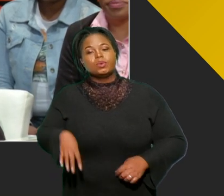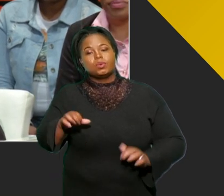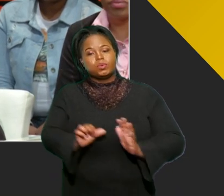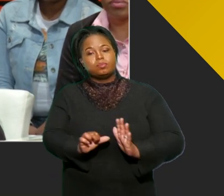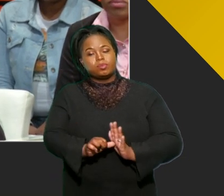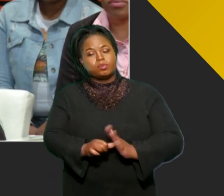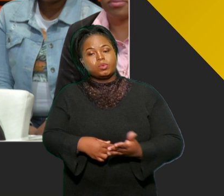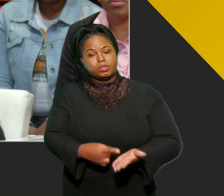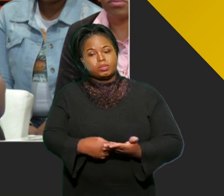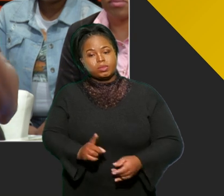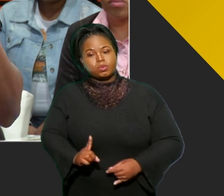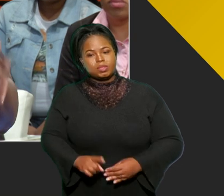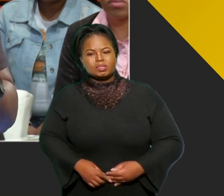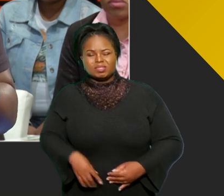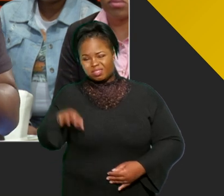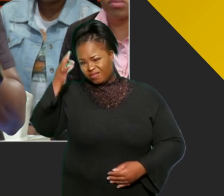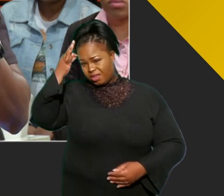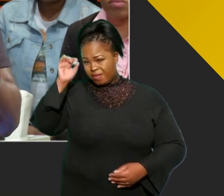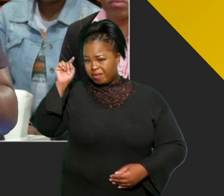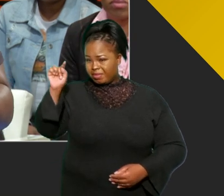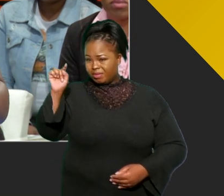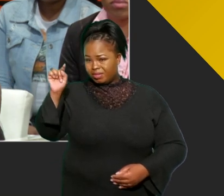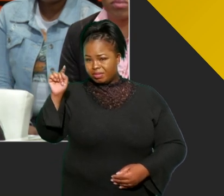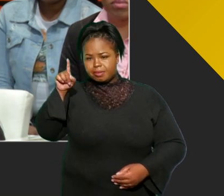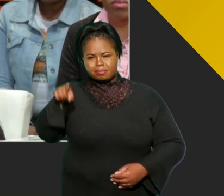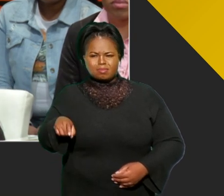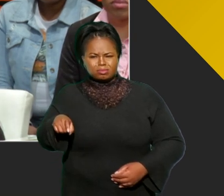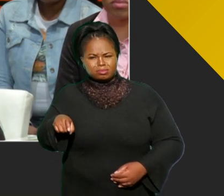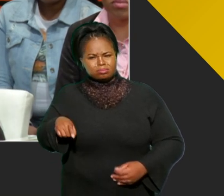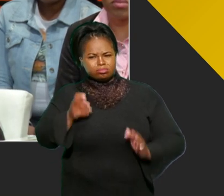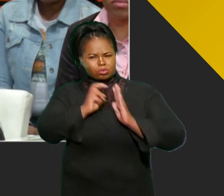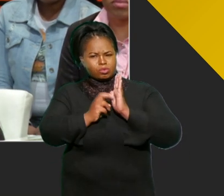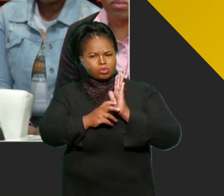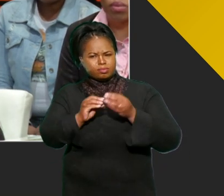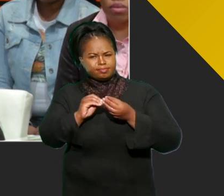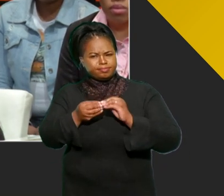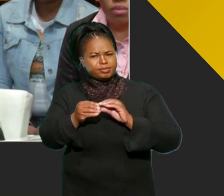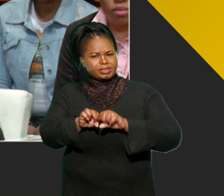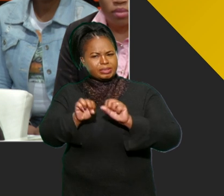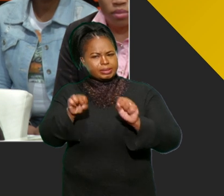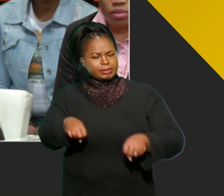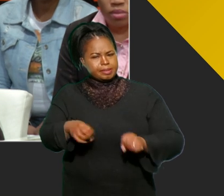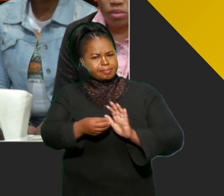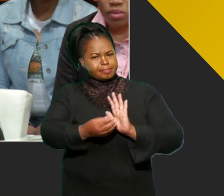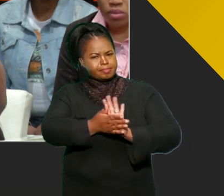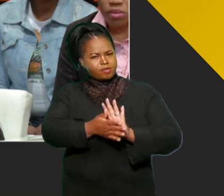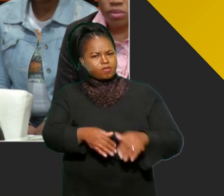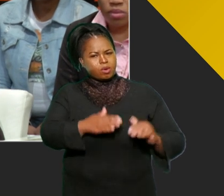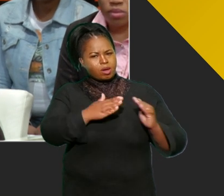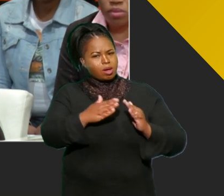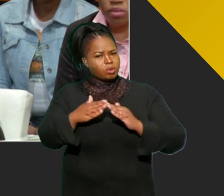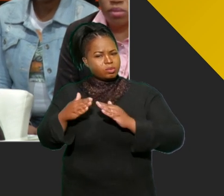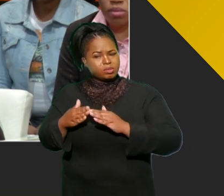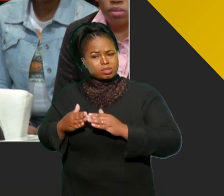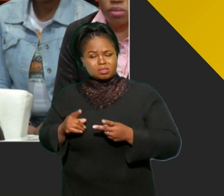namhlanje sikhuluma ukuthi should igovernment uhulumeni regulate the system when it comes to housing and the cost